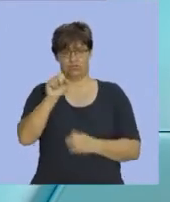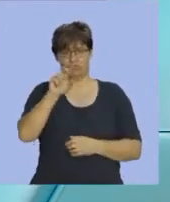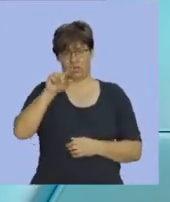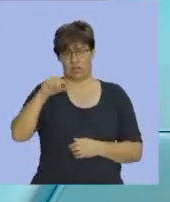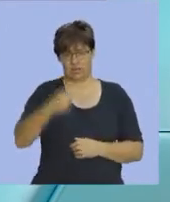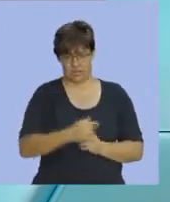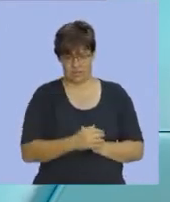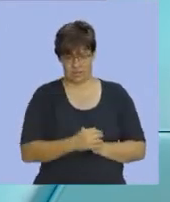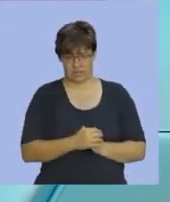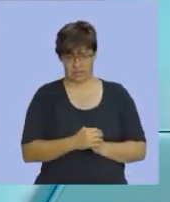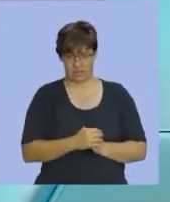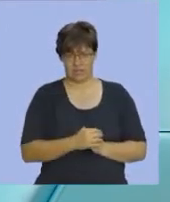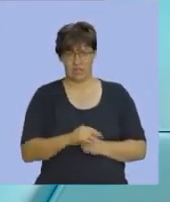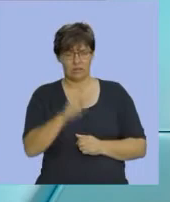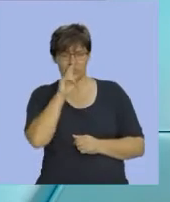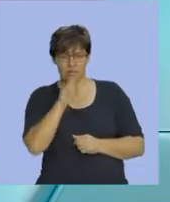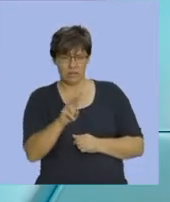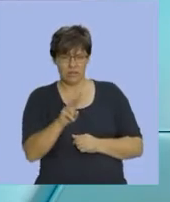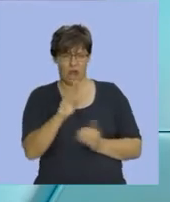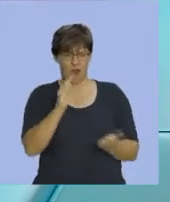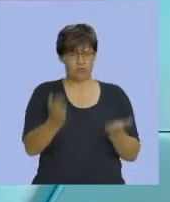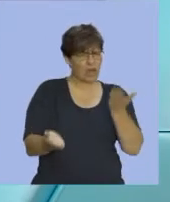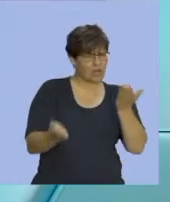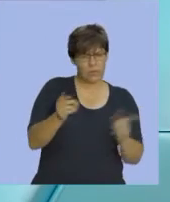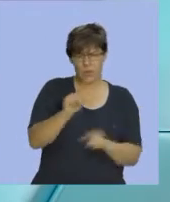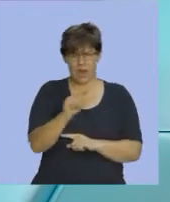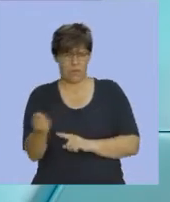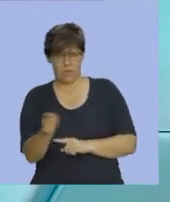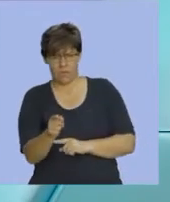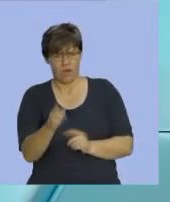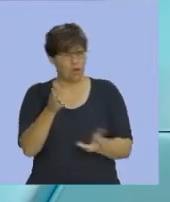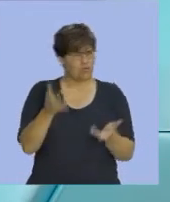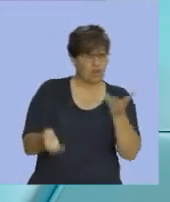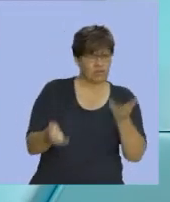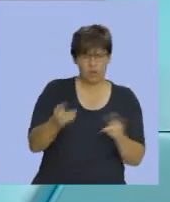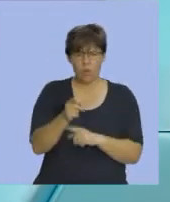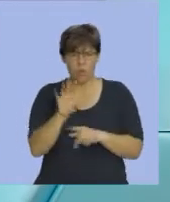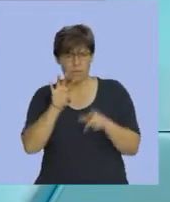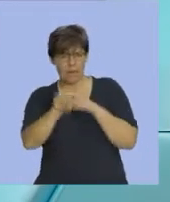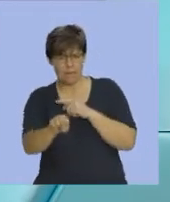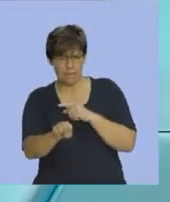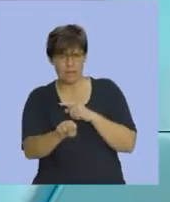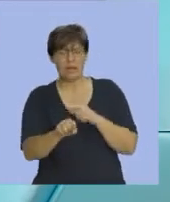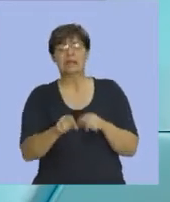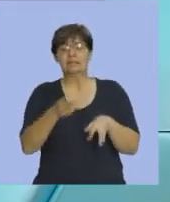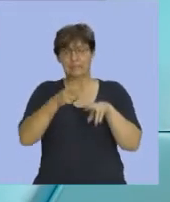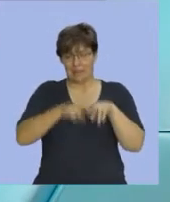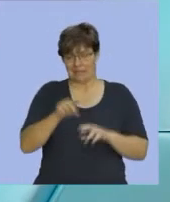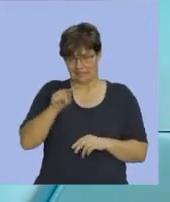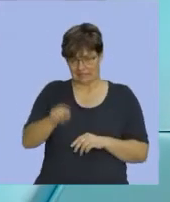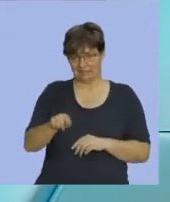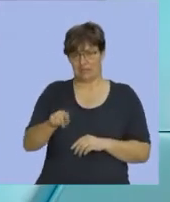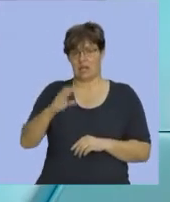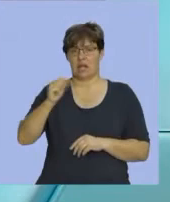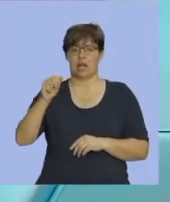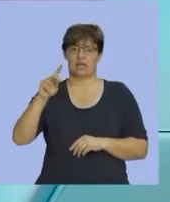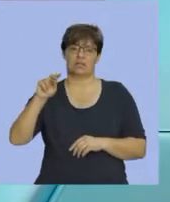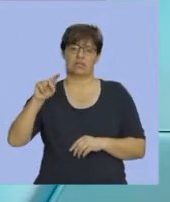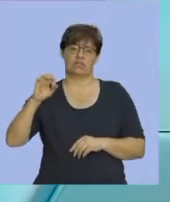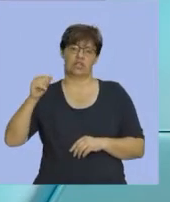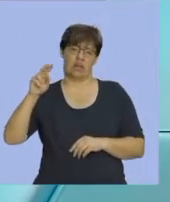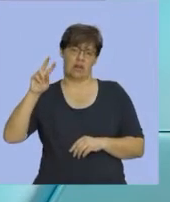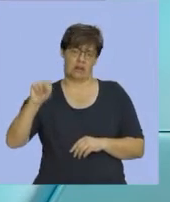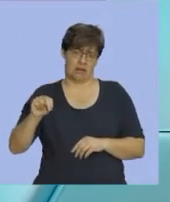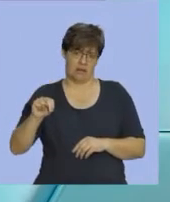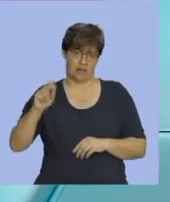to see what are the ratios and how do we find the ratios based on the Cartesian plane and all of that. So